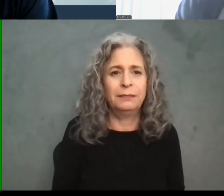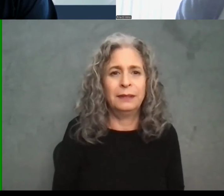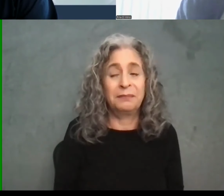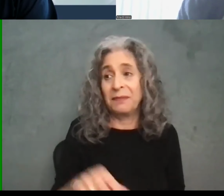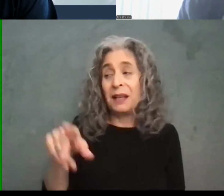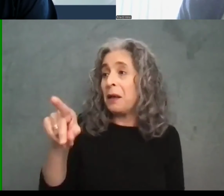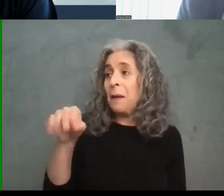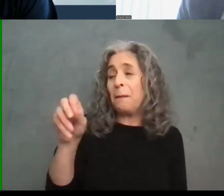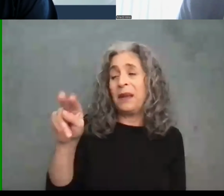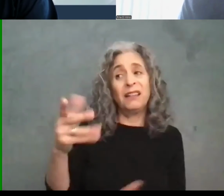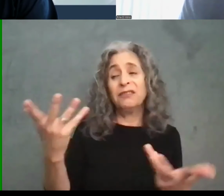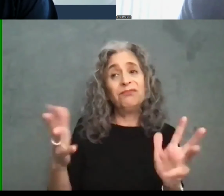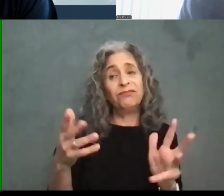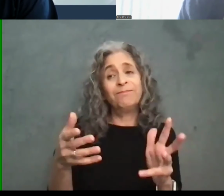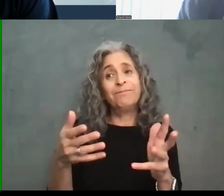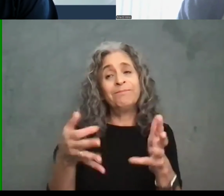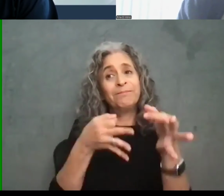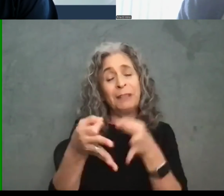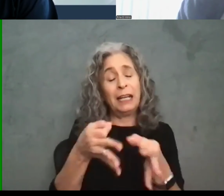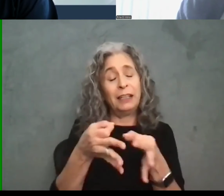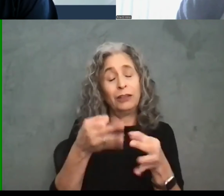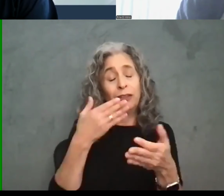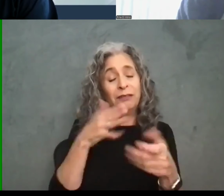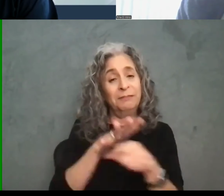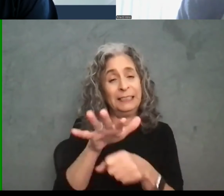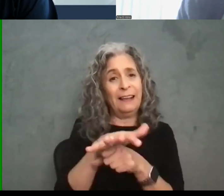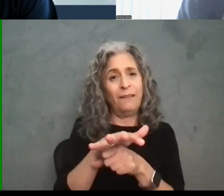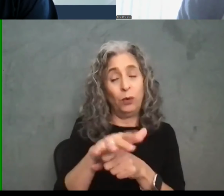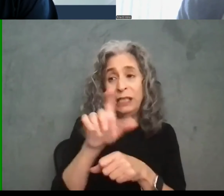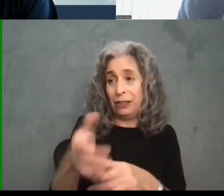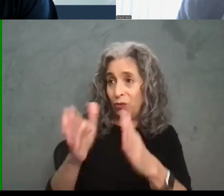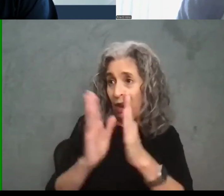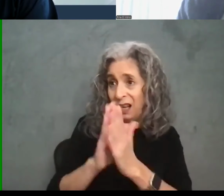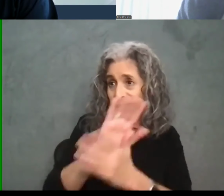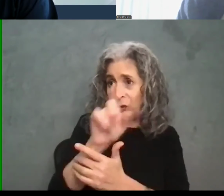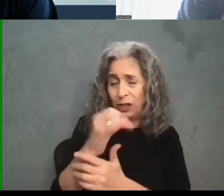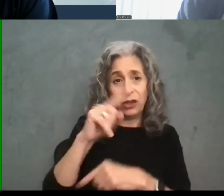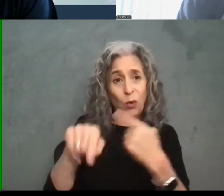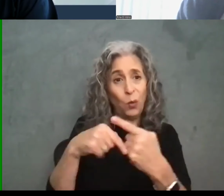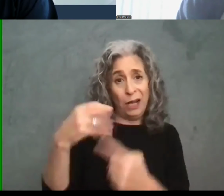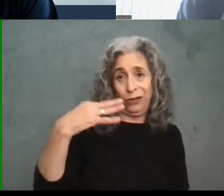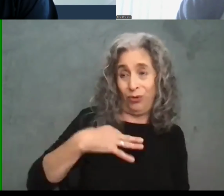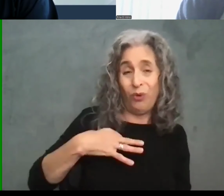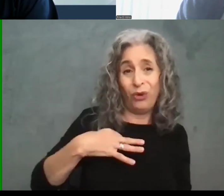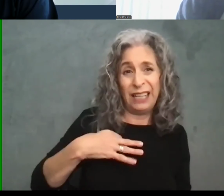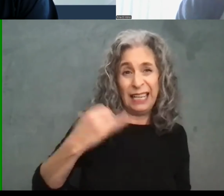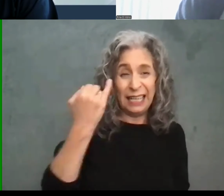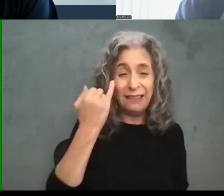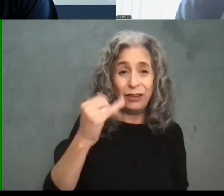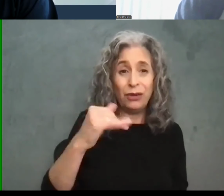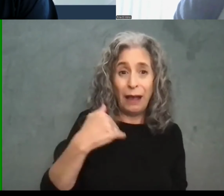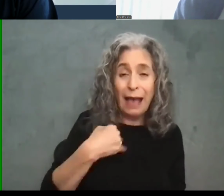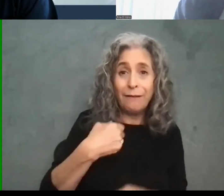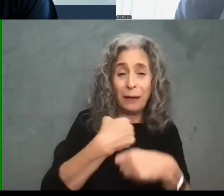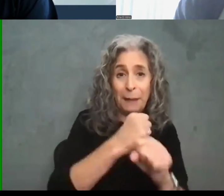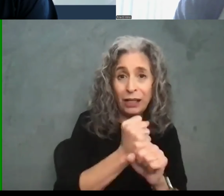that pretty well. I mean, and that's one of our questions that we have to ask is like when we're scoring and you have if you have a manufacturer